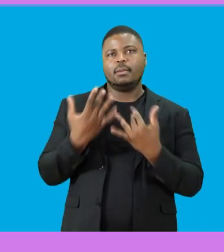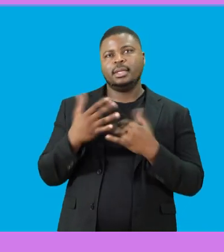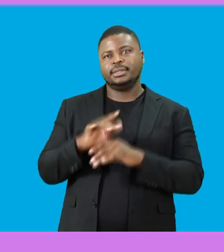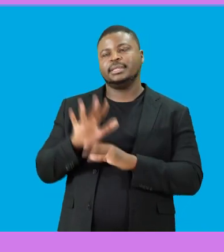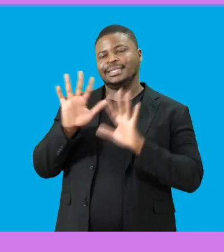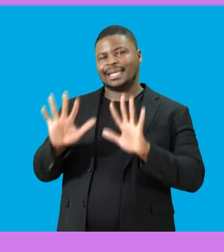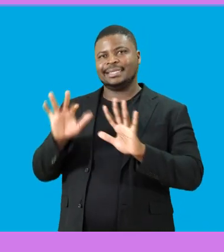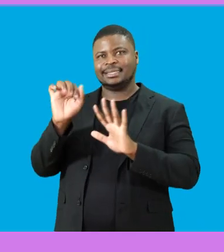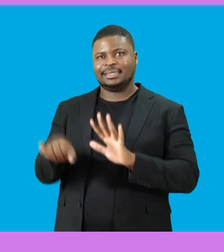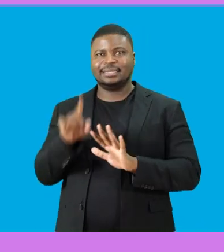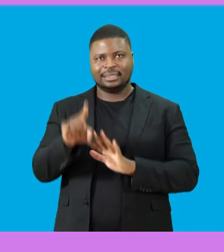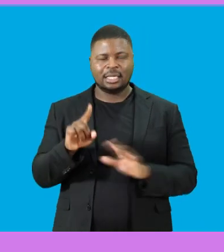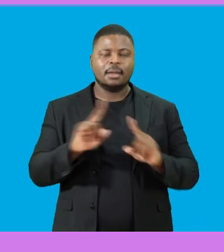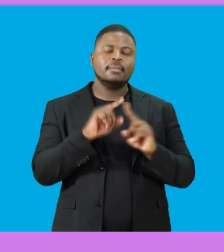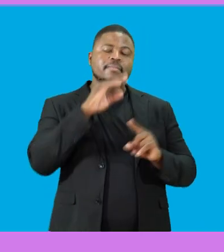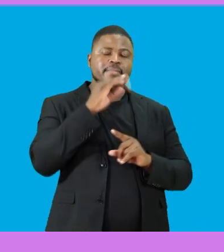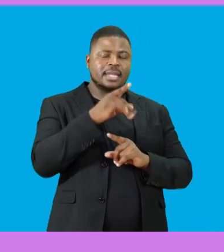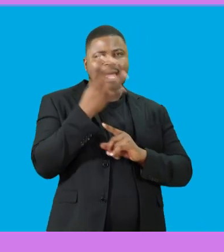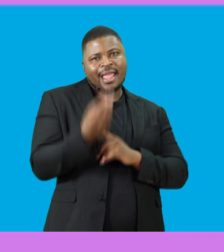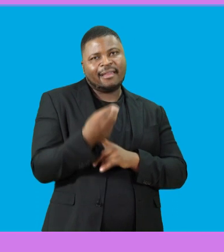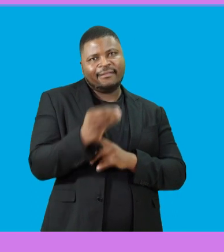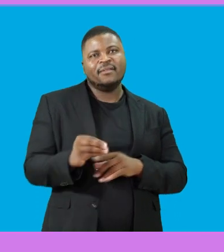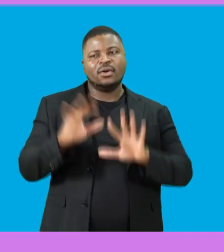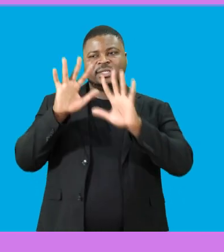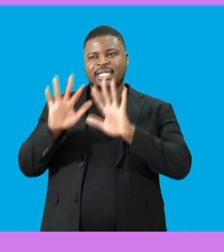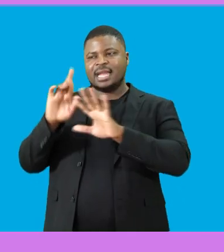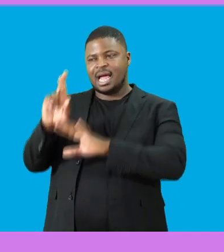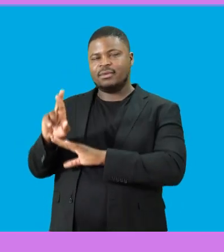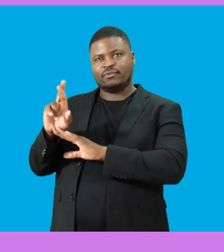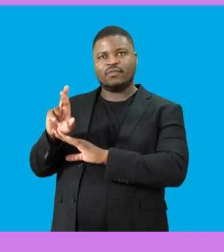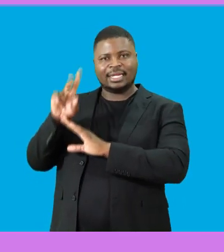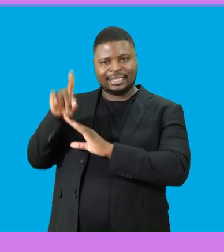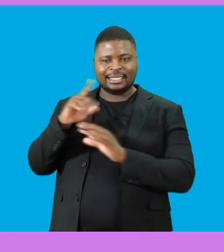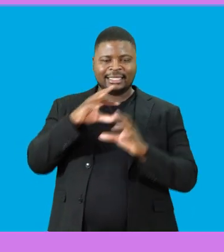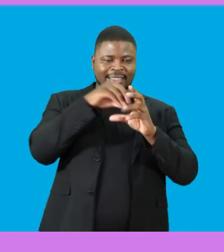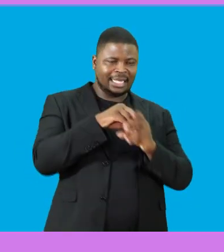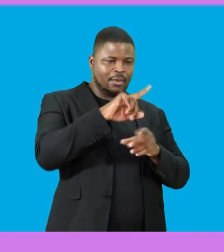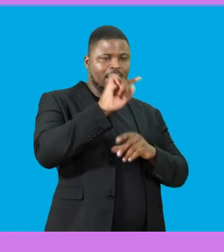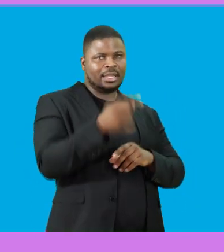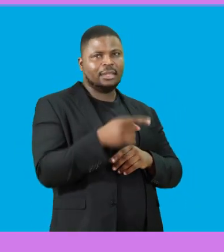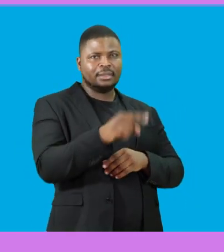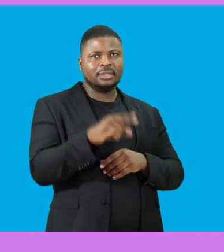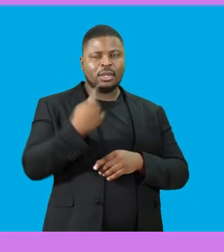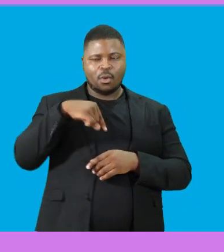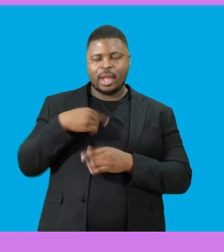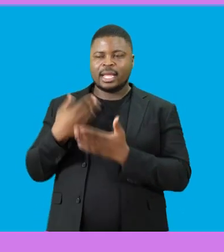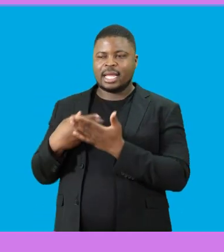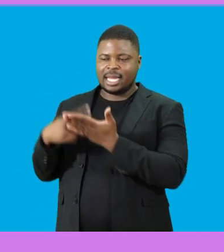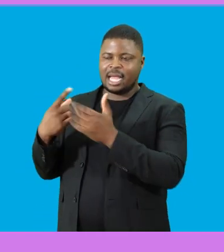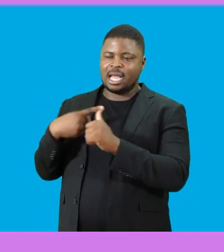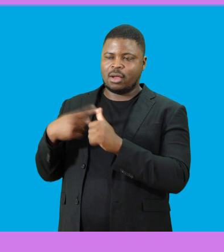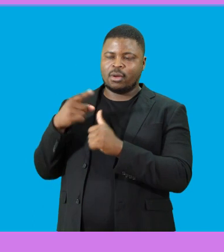by 1 gives us 10. So it means that we've got 10 100 rands in 1,000 rand. Therefore, we can now calculate